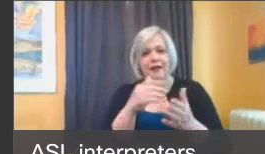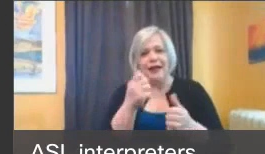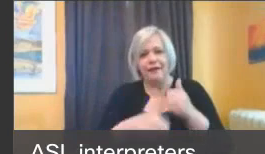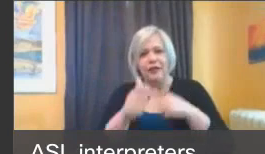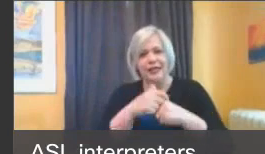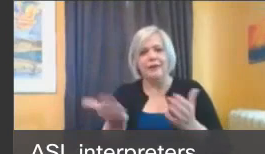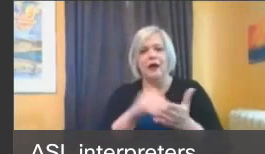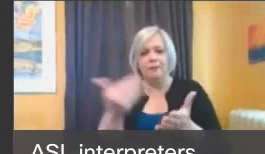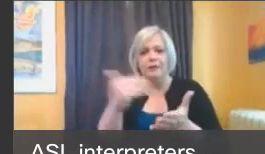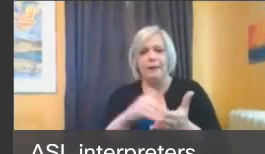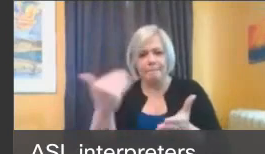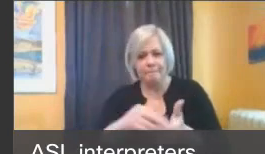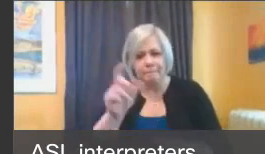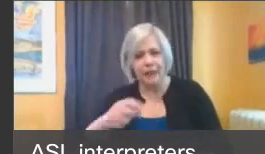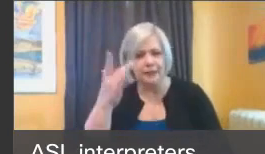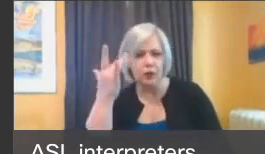Thank you.